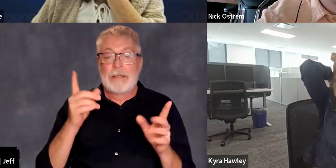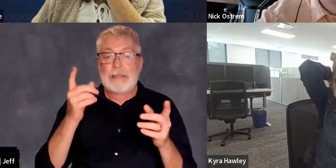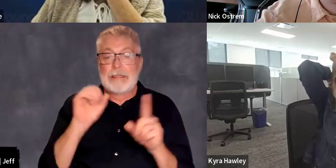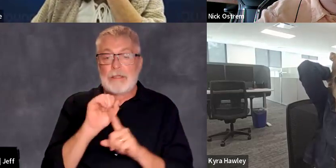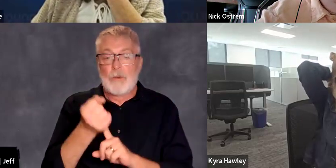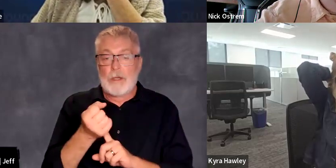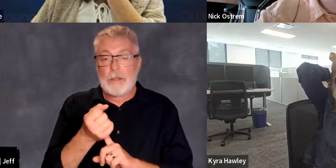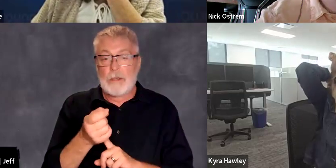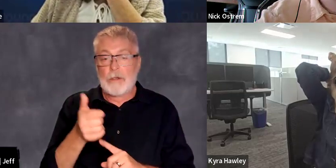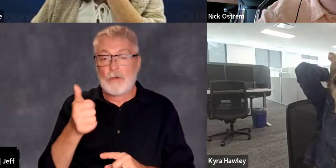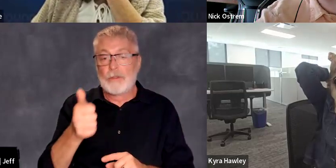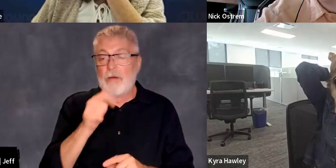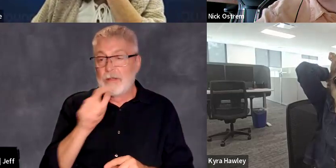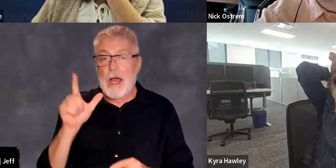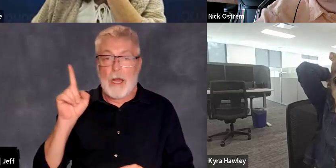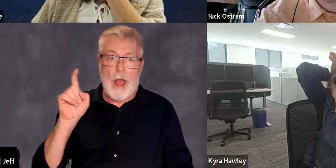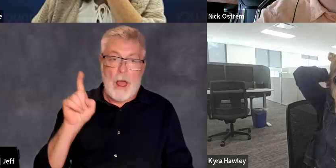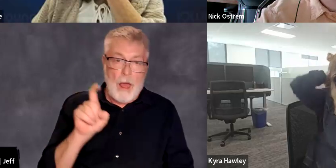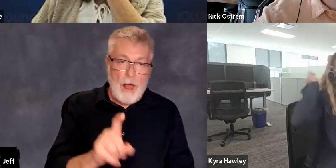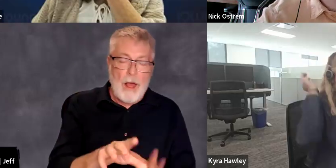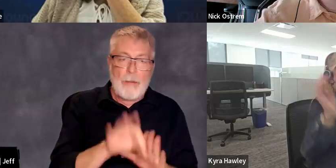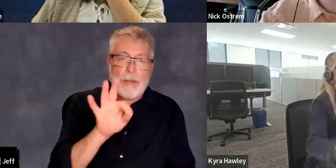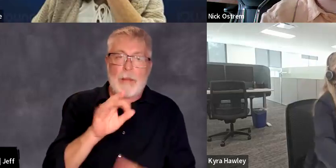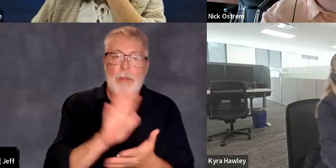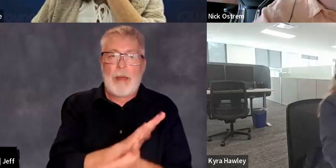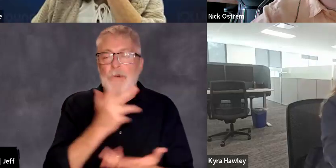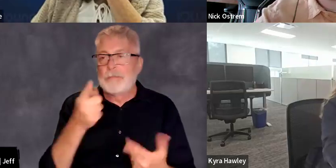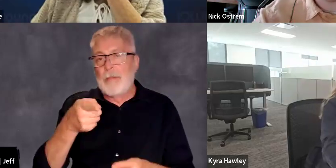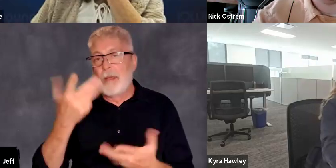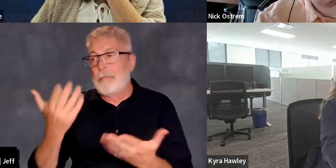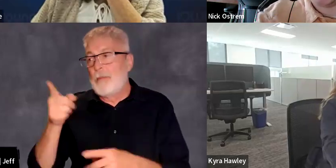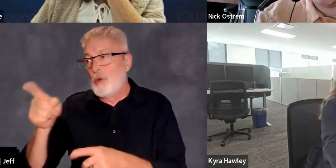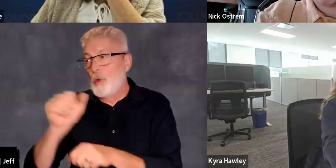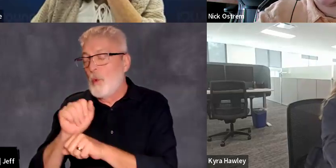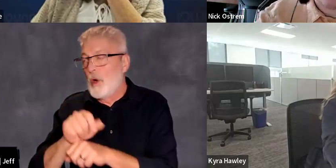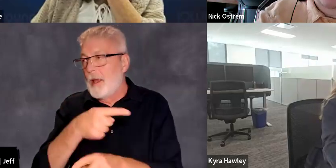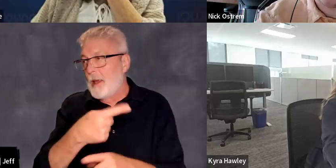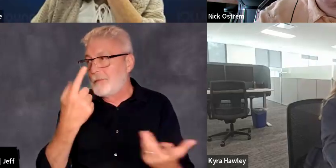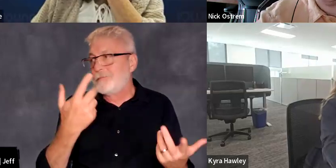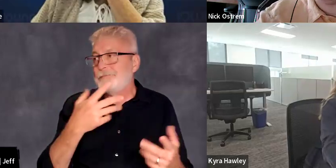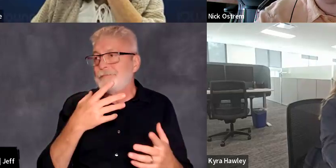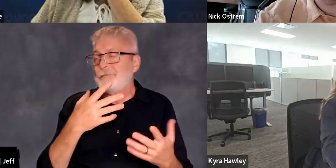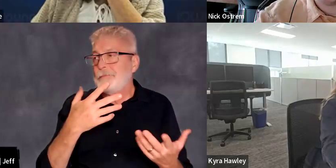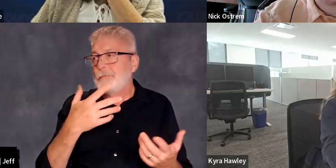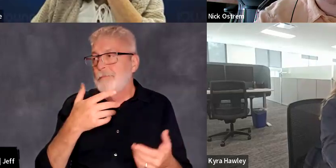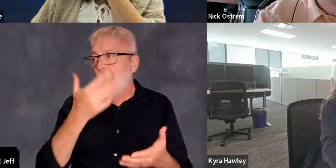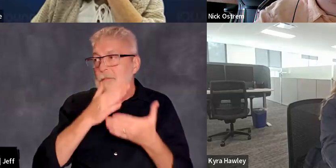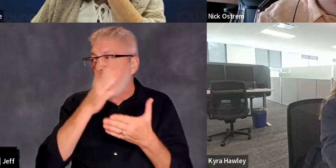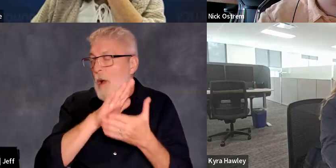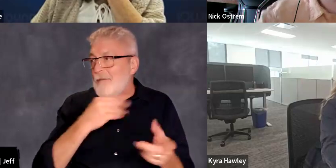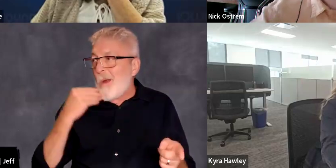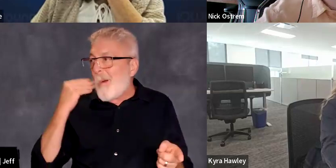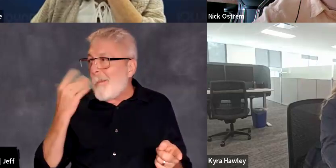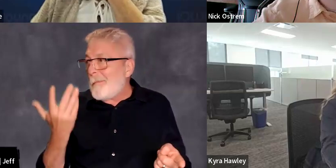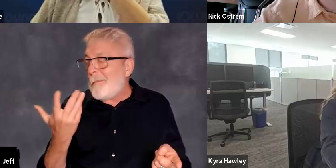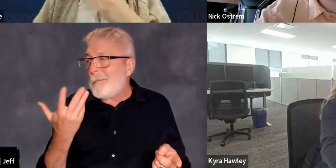are not the one going to get those papers. So I'm sure that especially for the people who are attending this webinar, there's probably a lot of